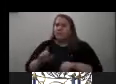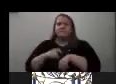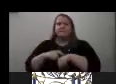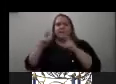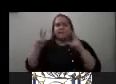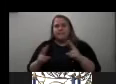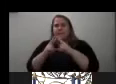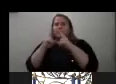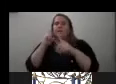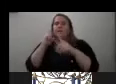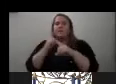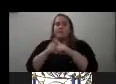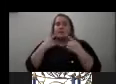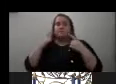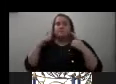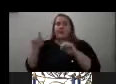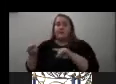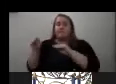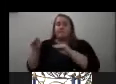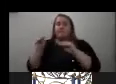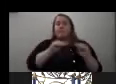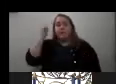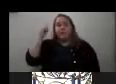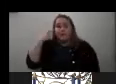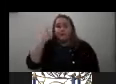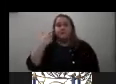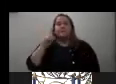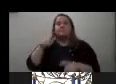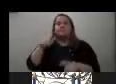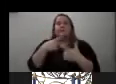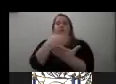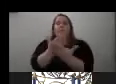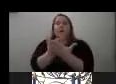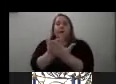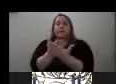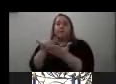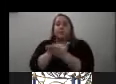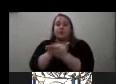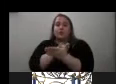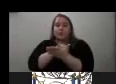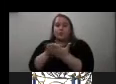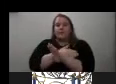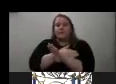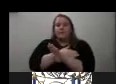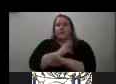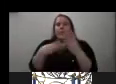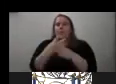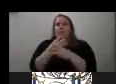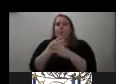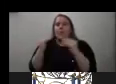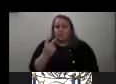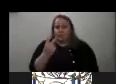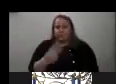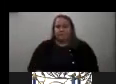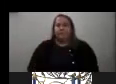of success when she moved over to London and ended up in New York just before World War II. One of her